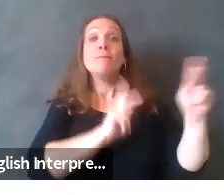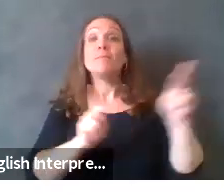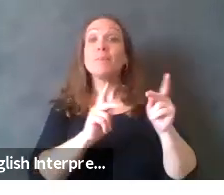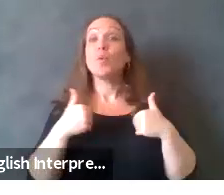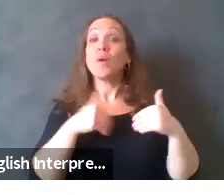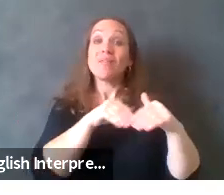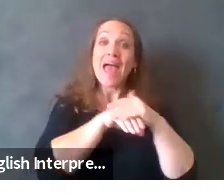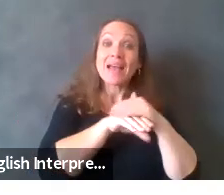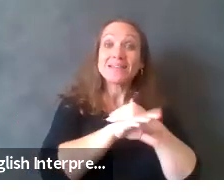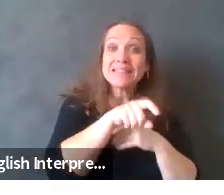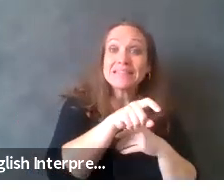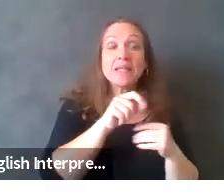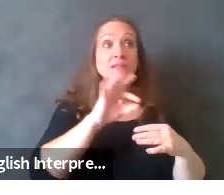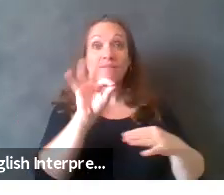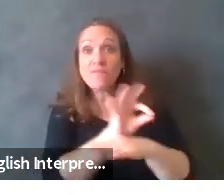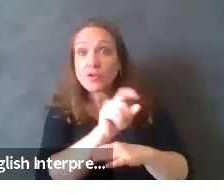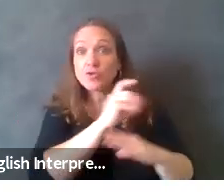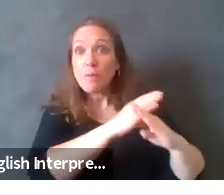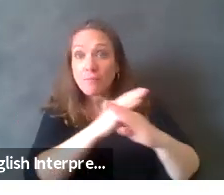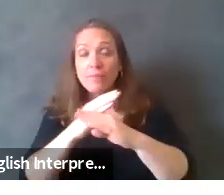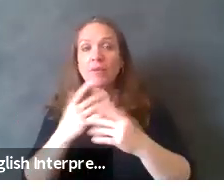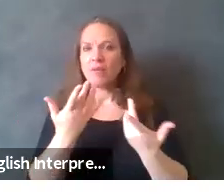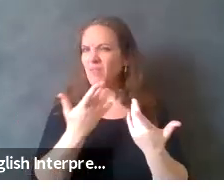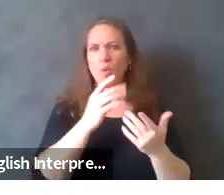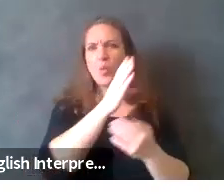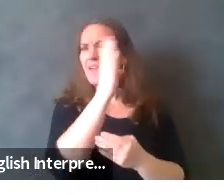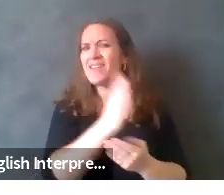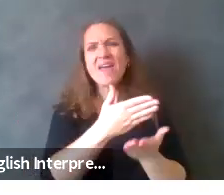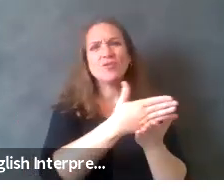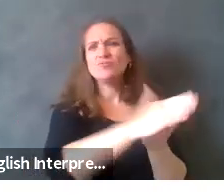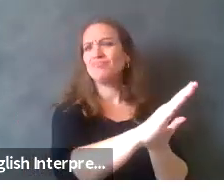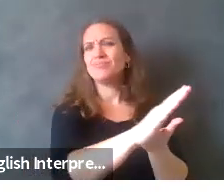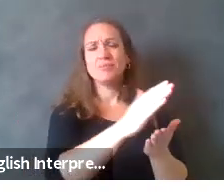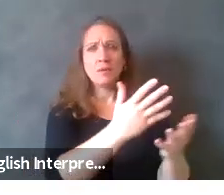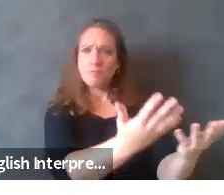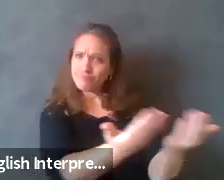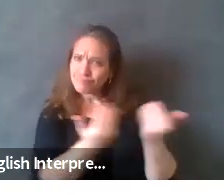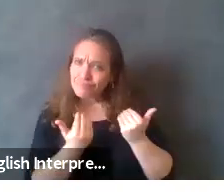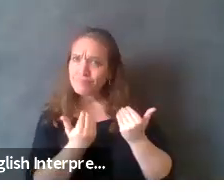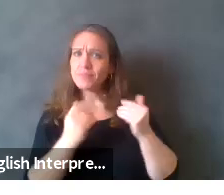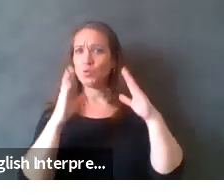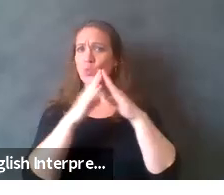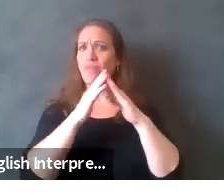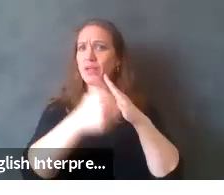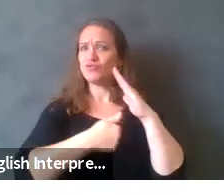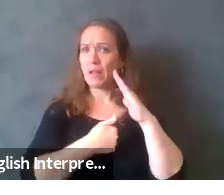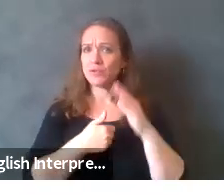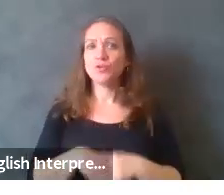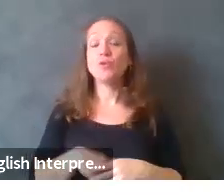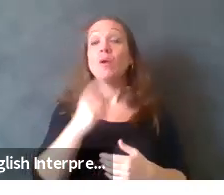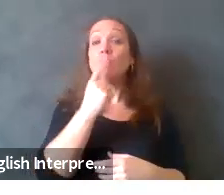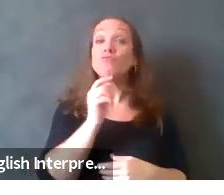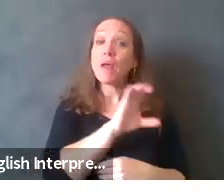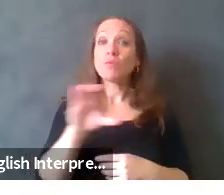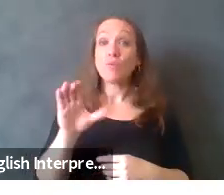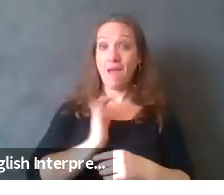turned away from Red Cross non-congregate or congregate shelters. Red Cross commitment is to work